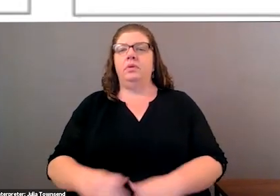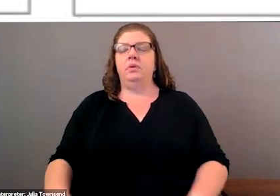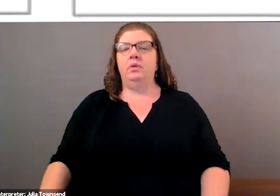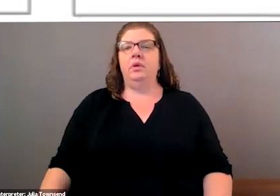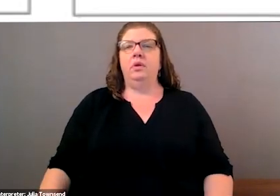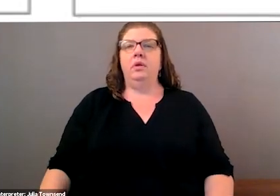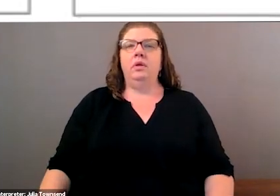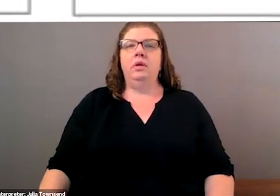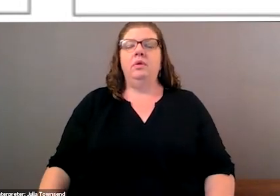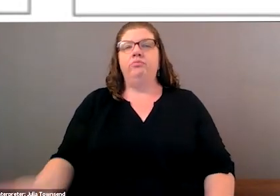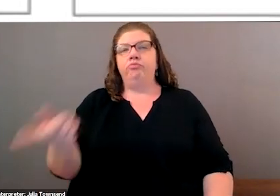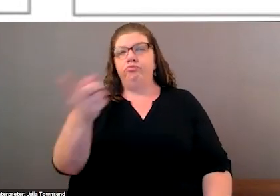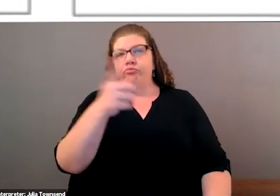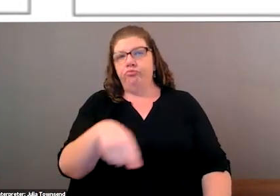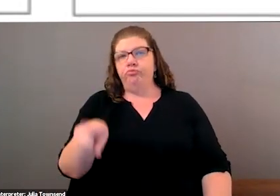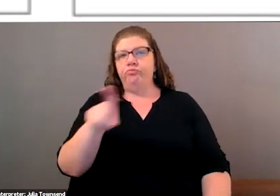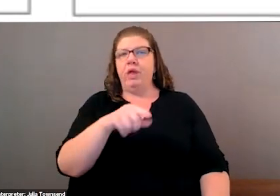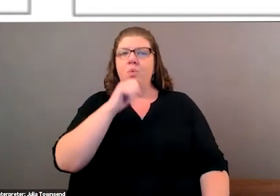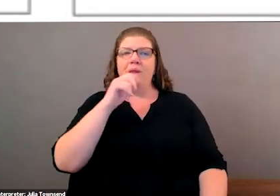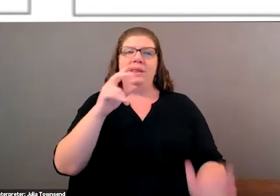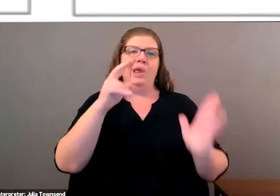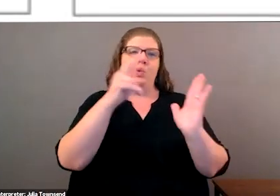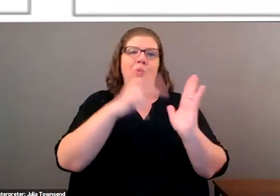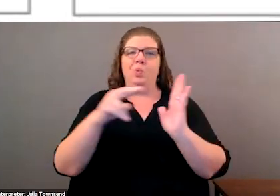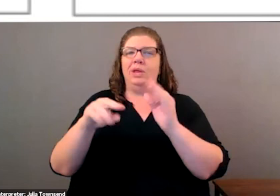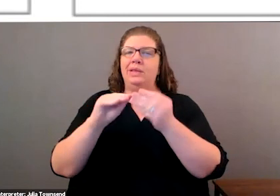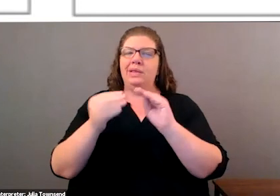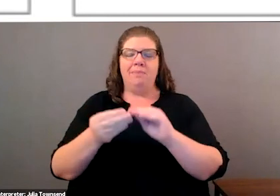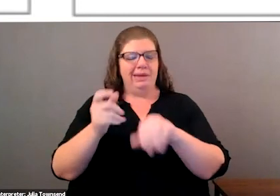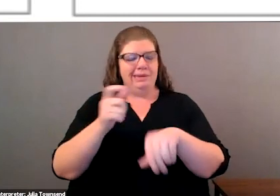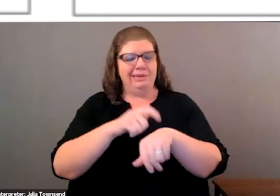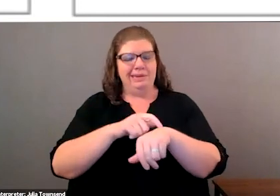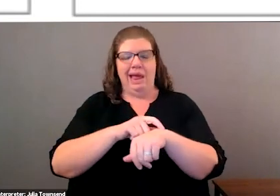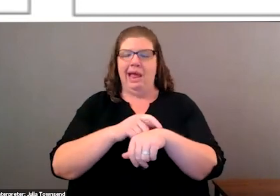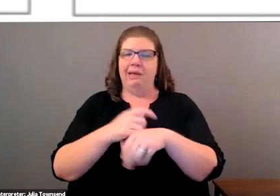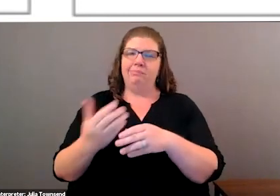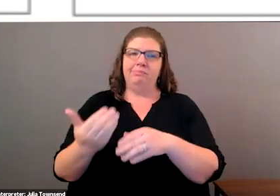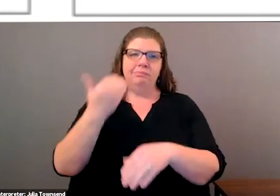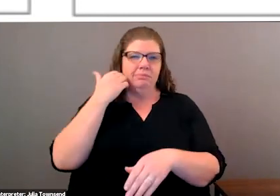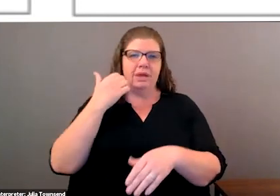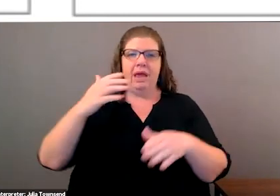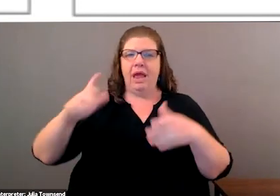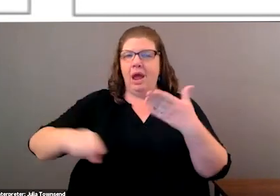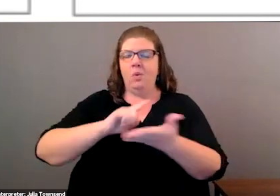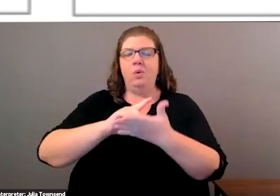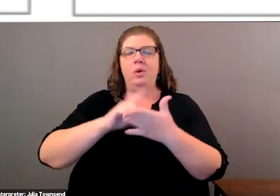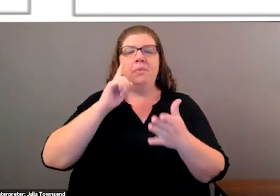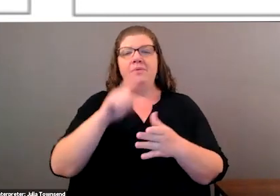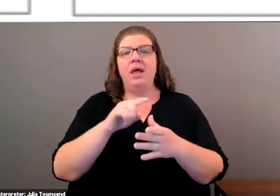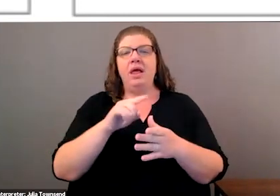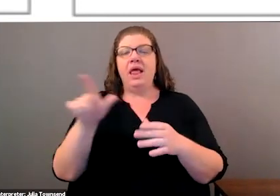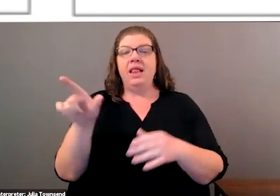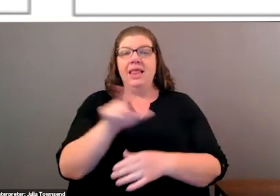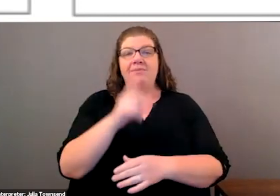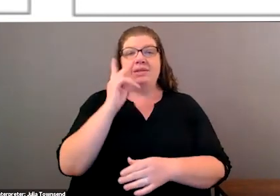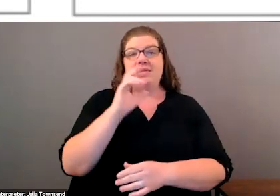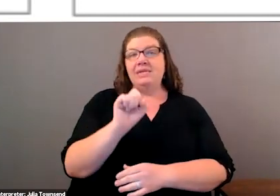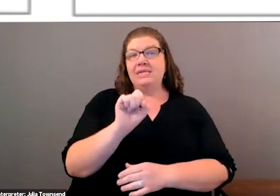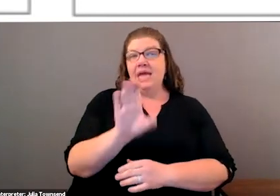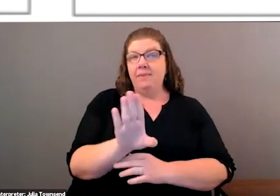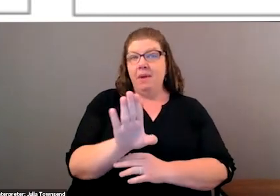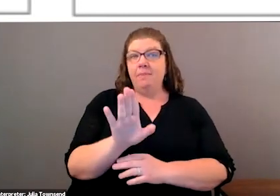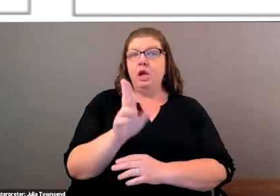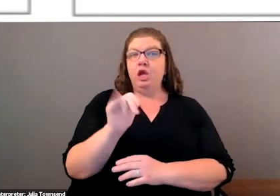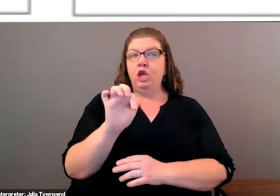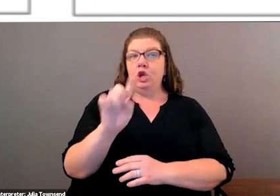So you can see here, I won't read the numbers again because of the late hour, but I think you can see the trend lines. On the left, you see our Santa Barbara